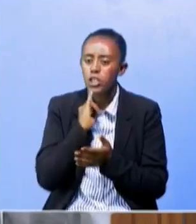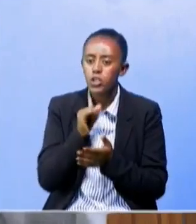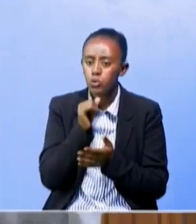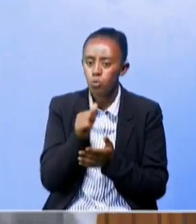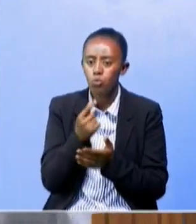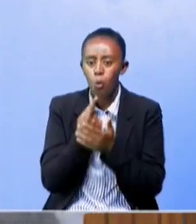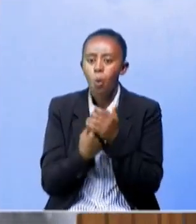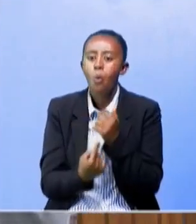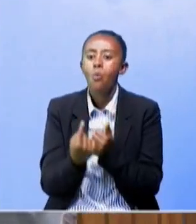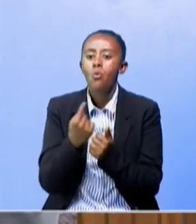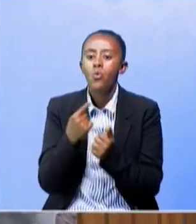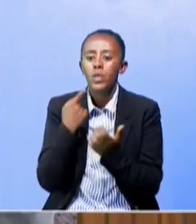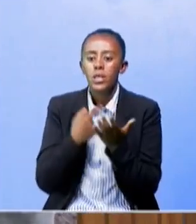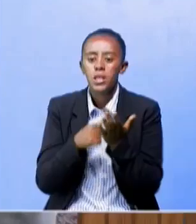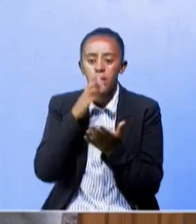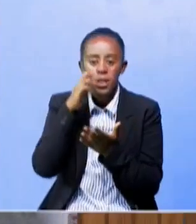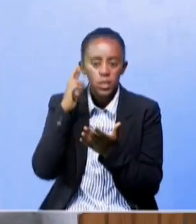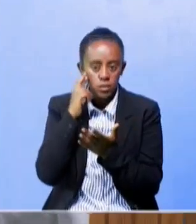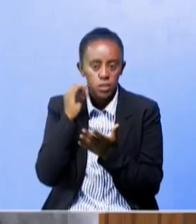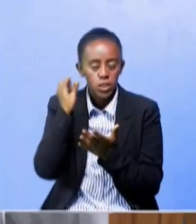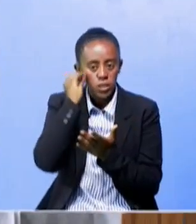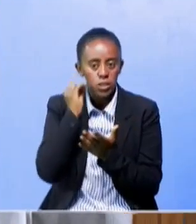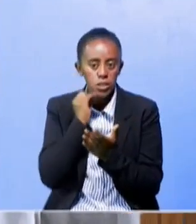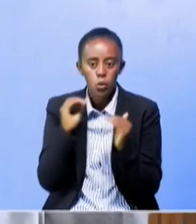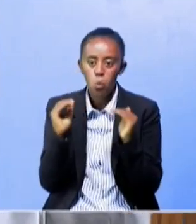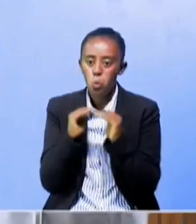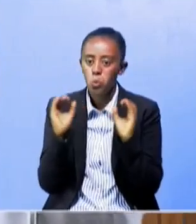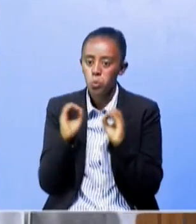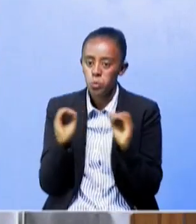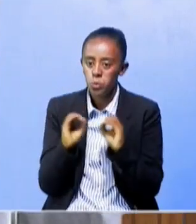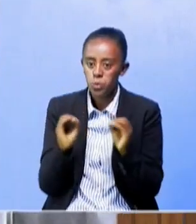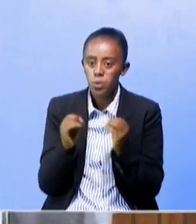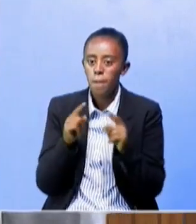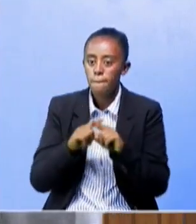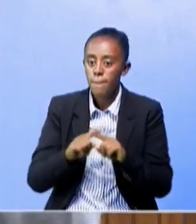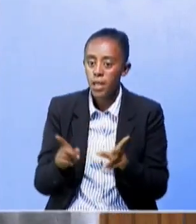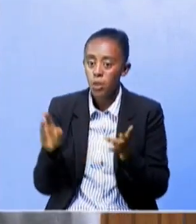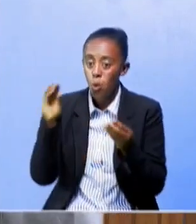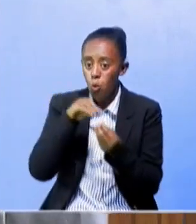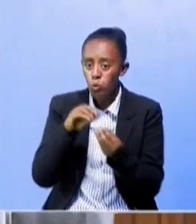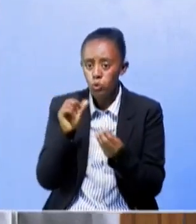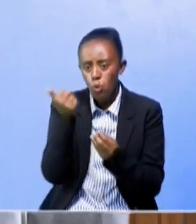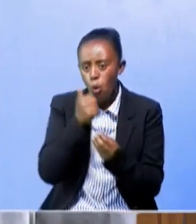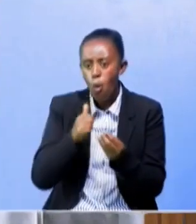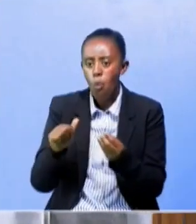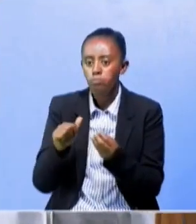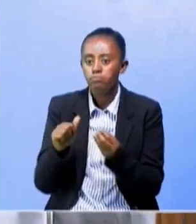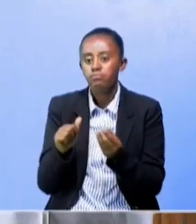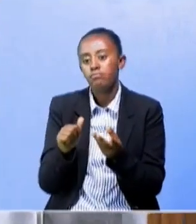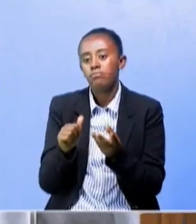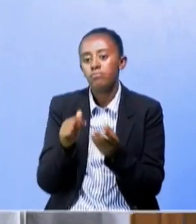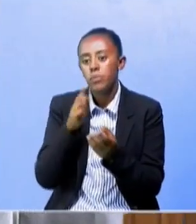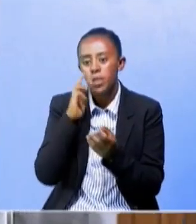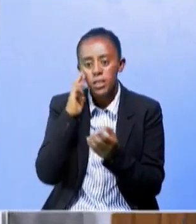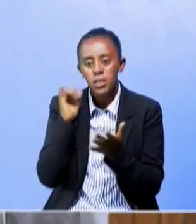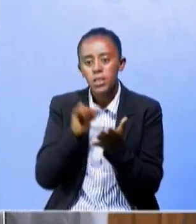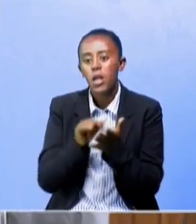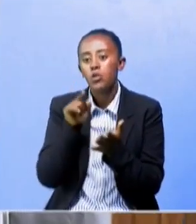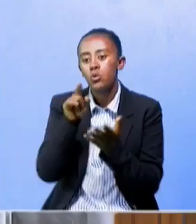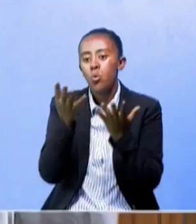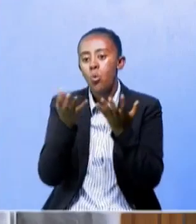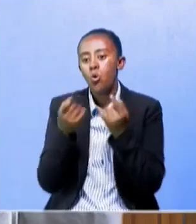only in the case of gender equality, but also in all cases that you want to talk